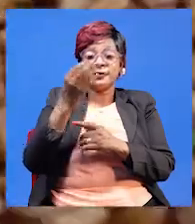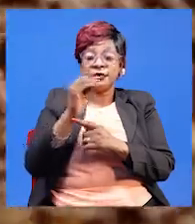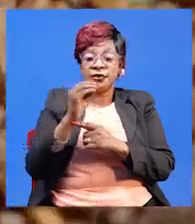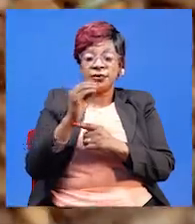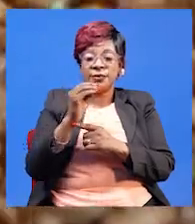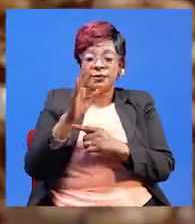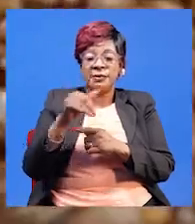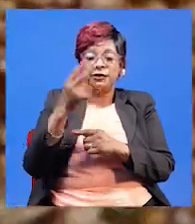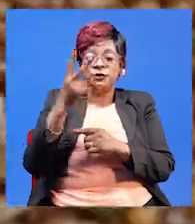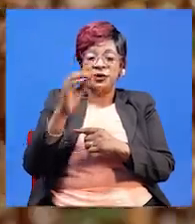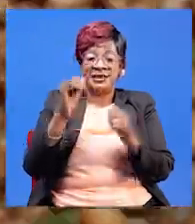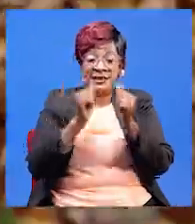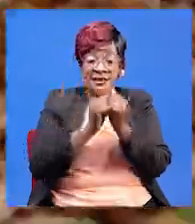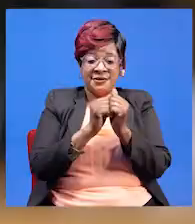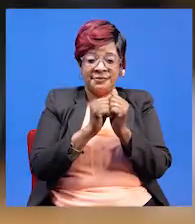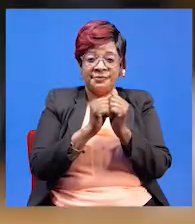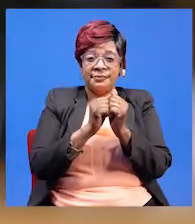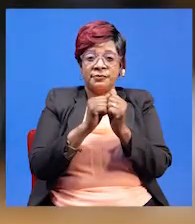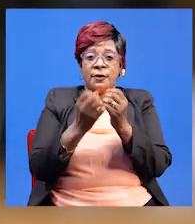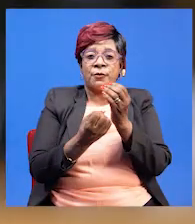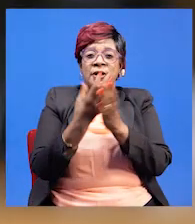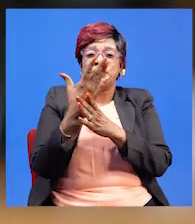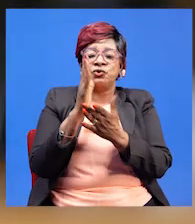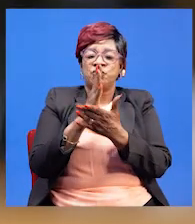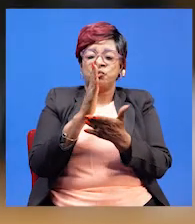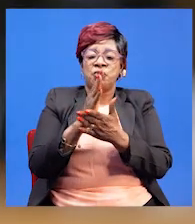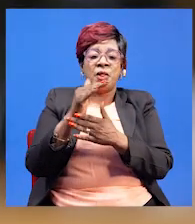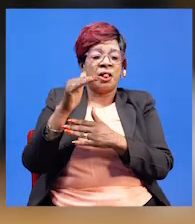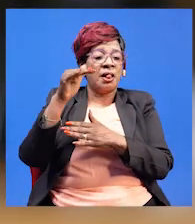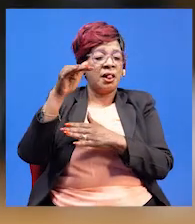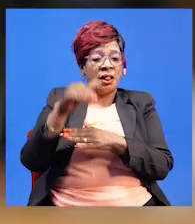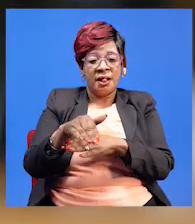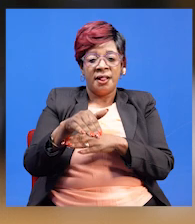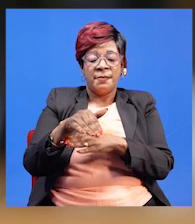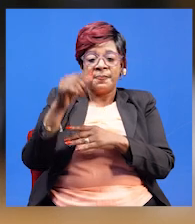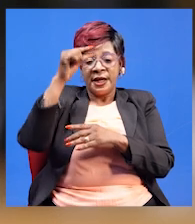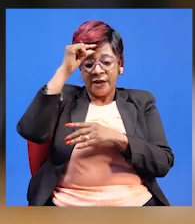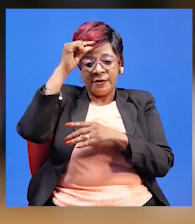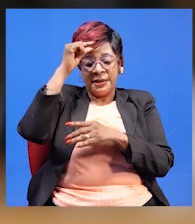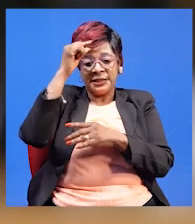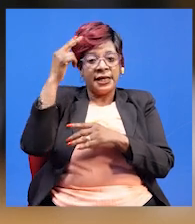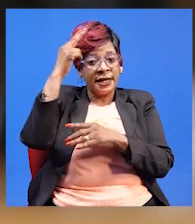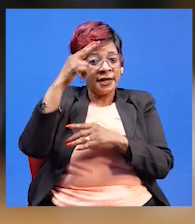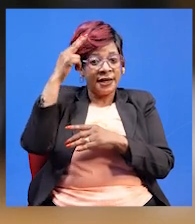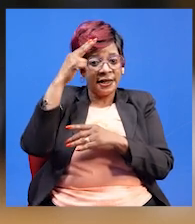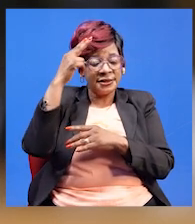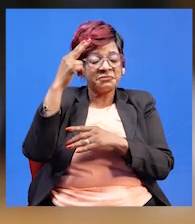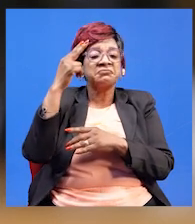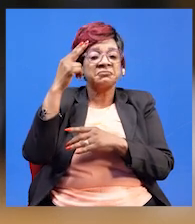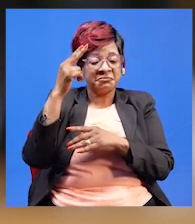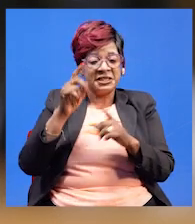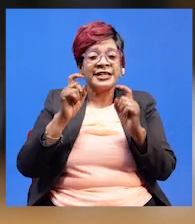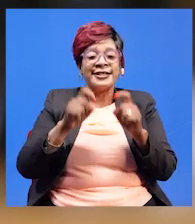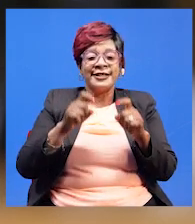So by 2010, the production has really gone down, and the government realized that there was a